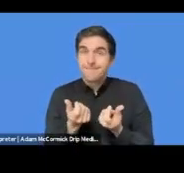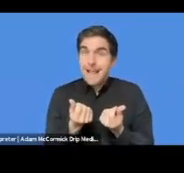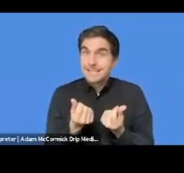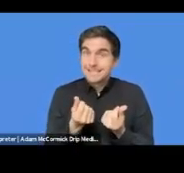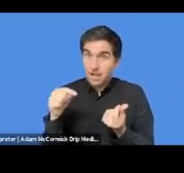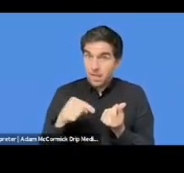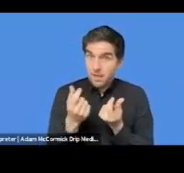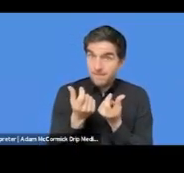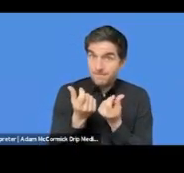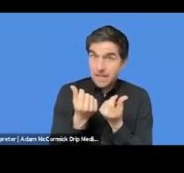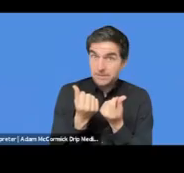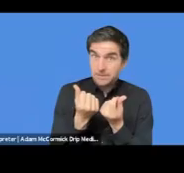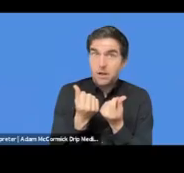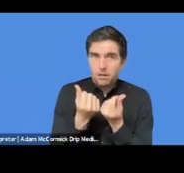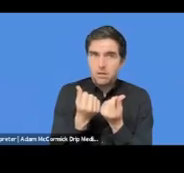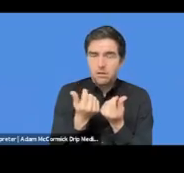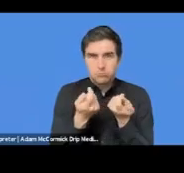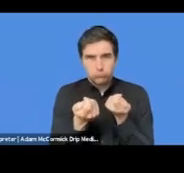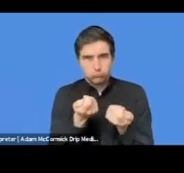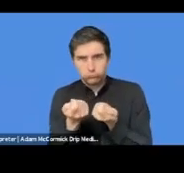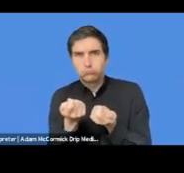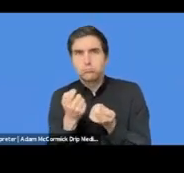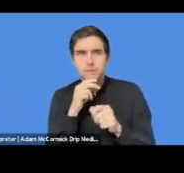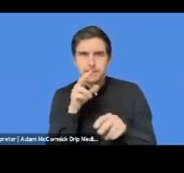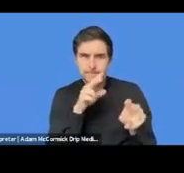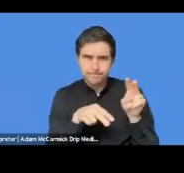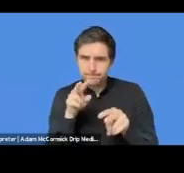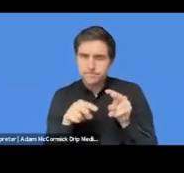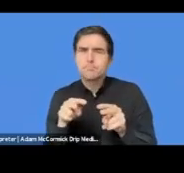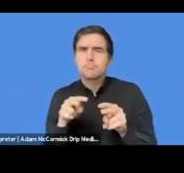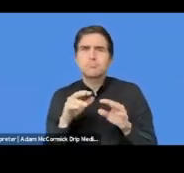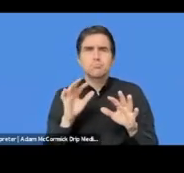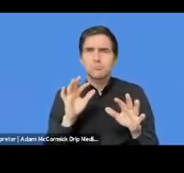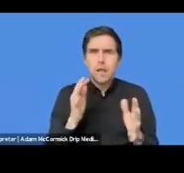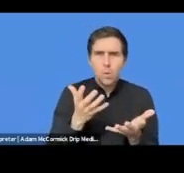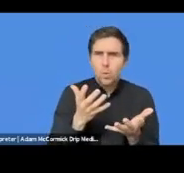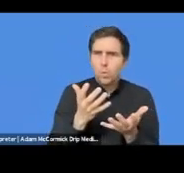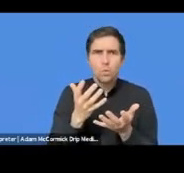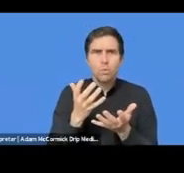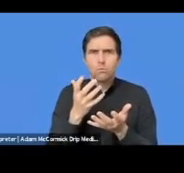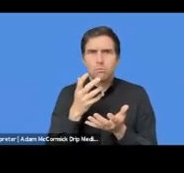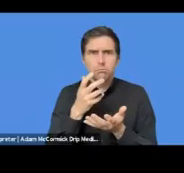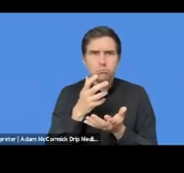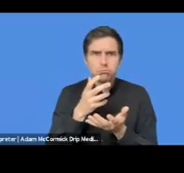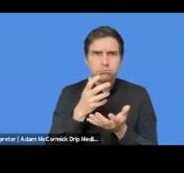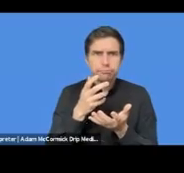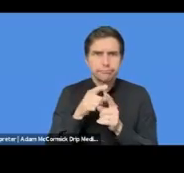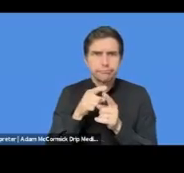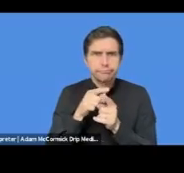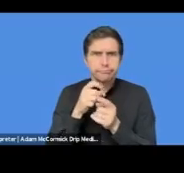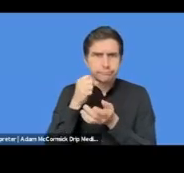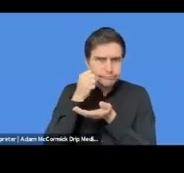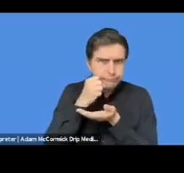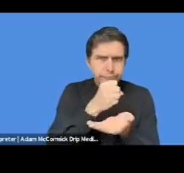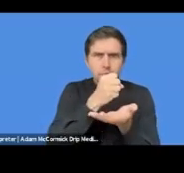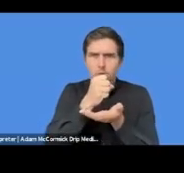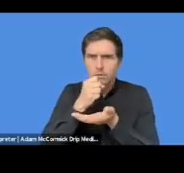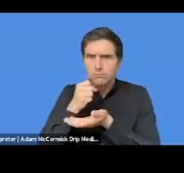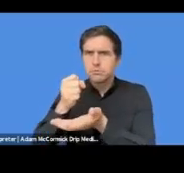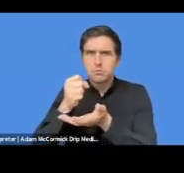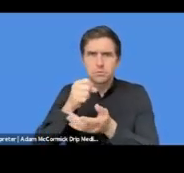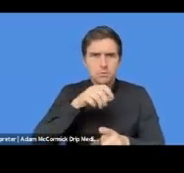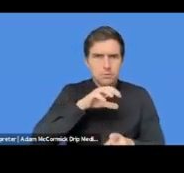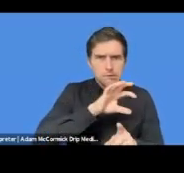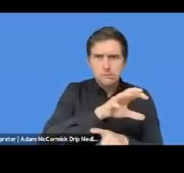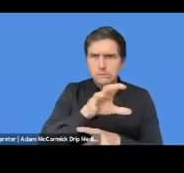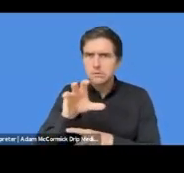financing and financial management, where we looked at, for example, resource mobilization at the district